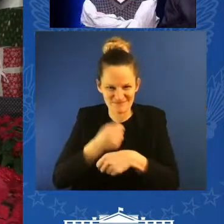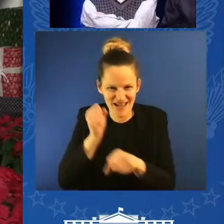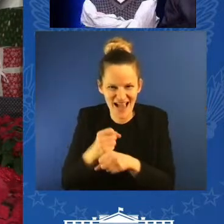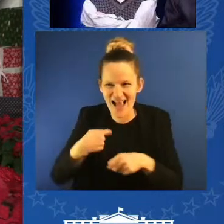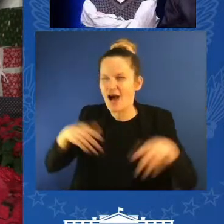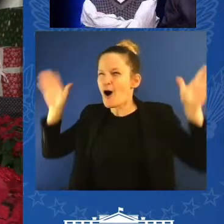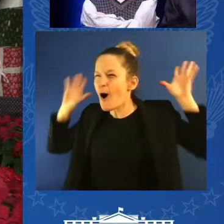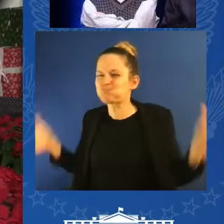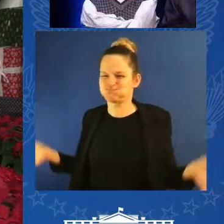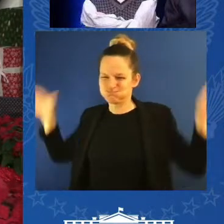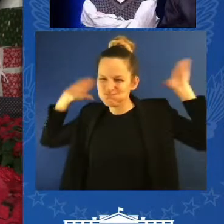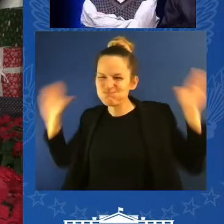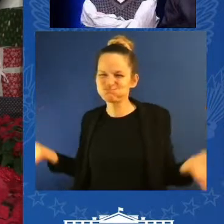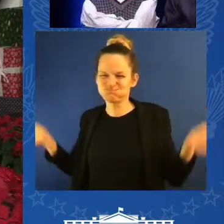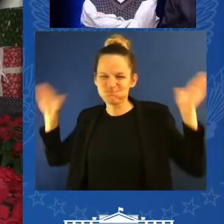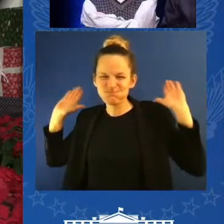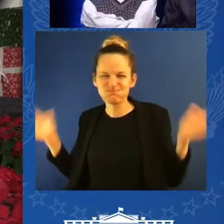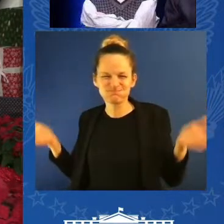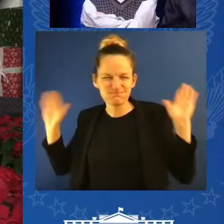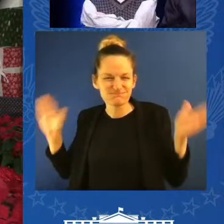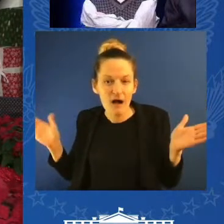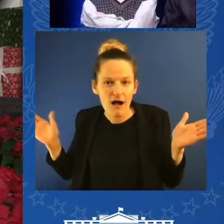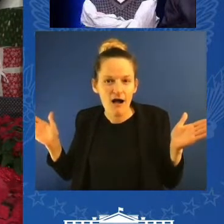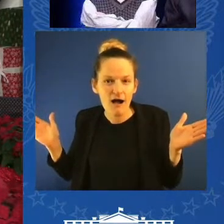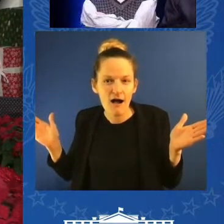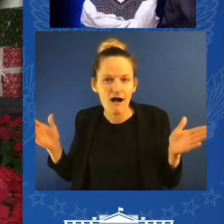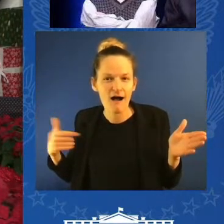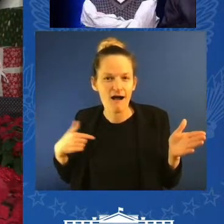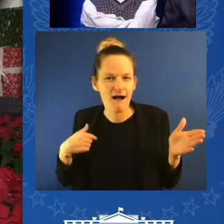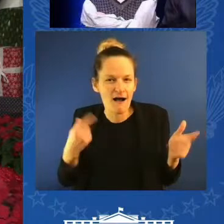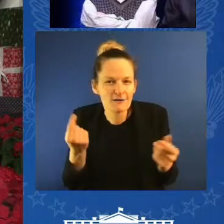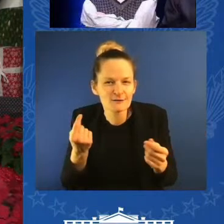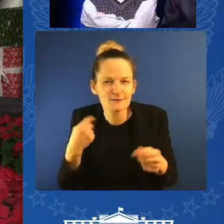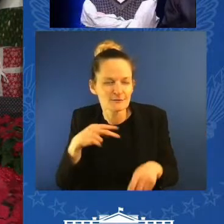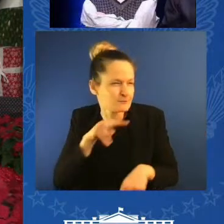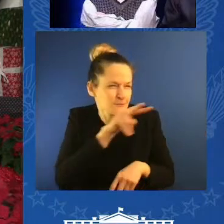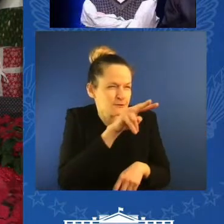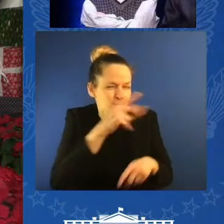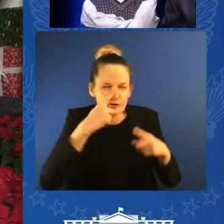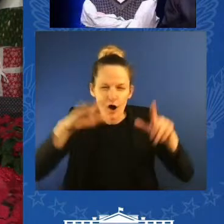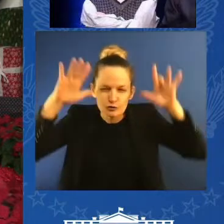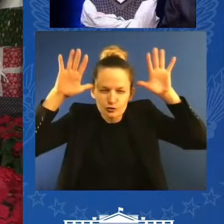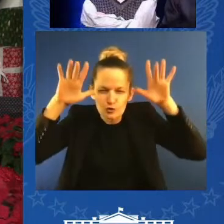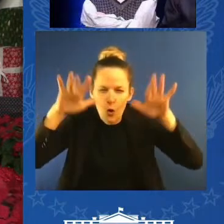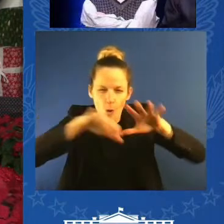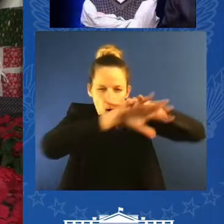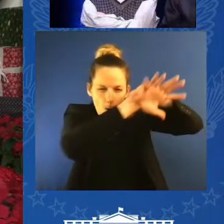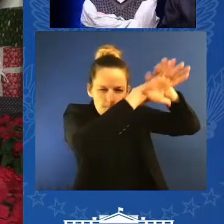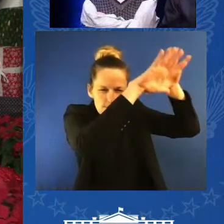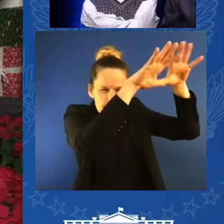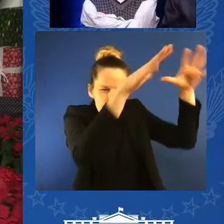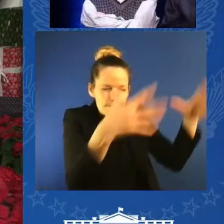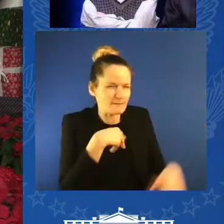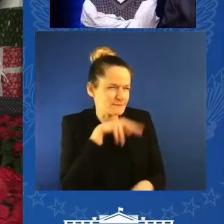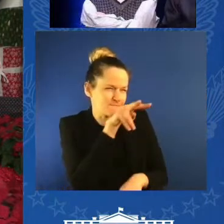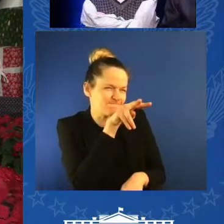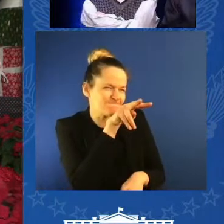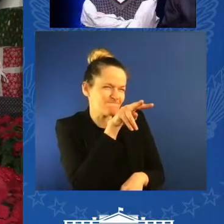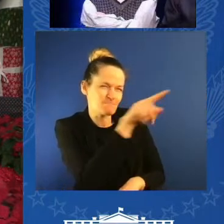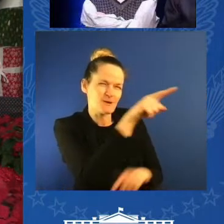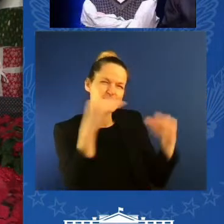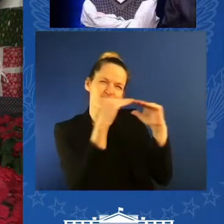JillHandler's over here, reading him his favorite. Look how invested he is. And slid all the way